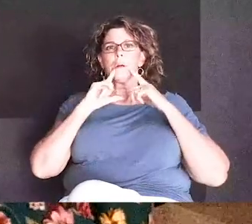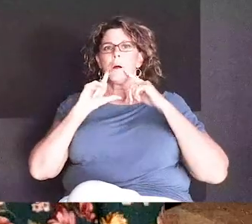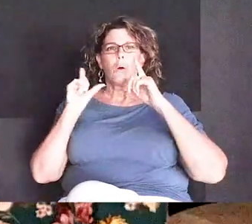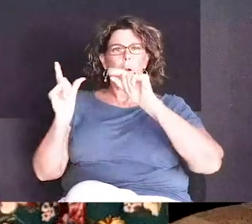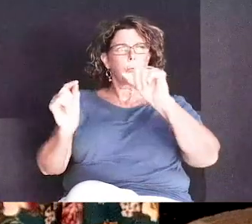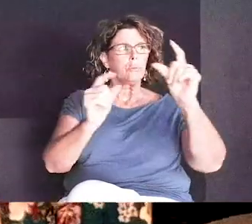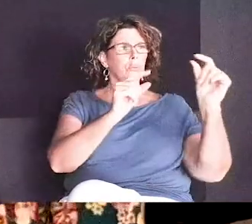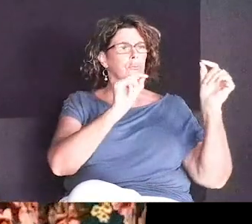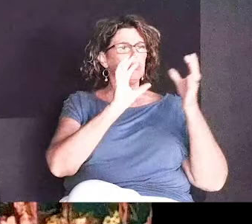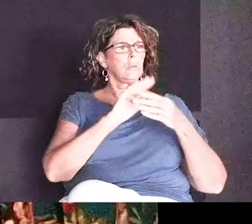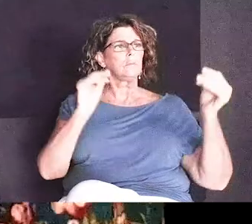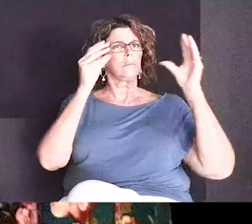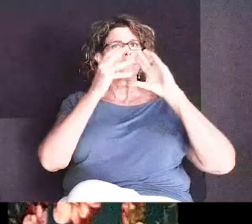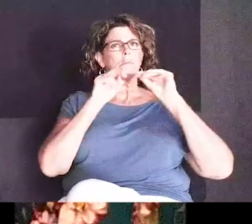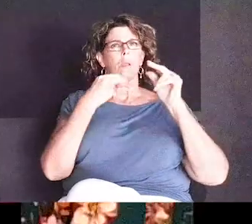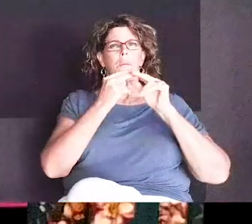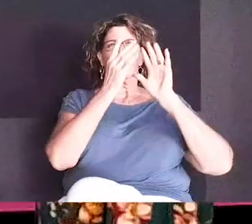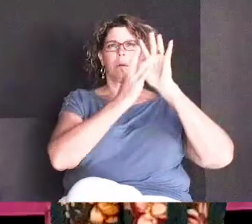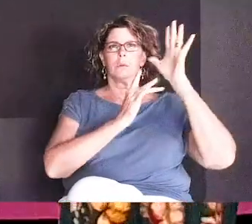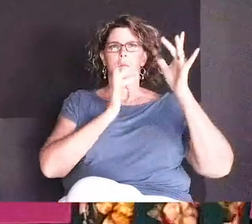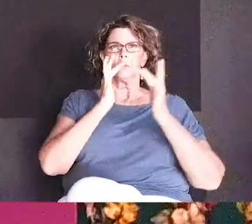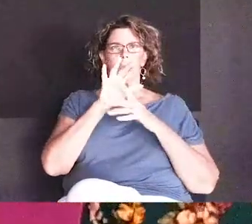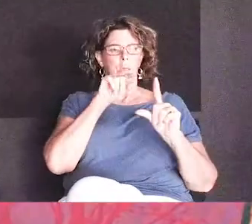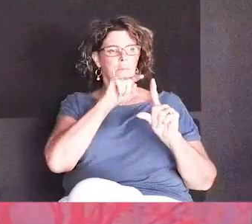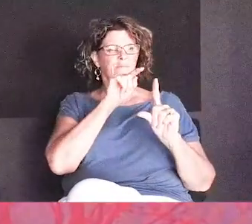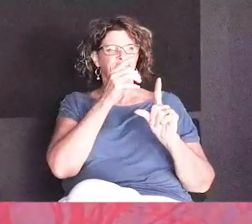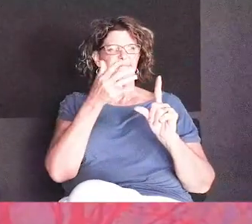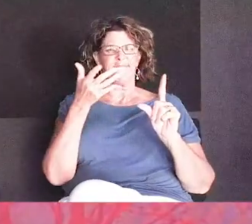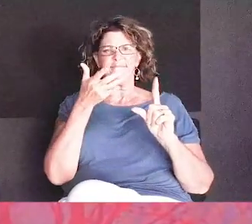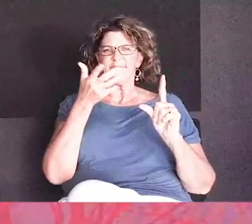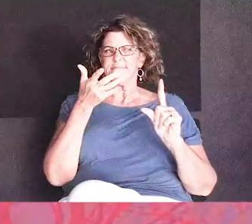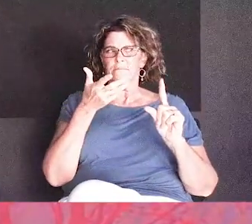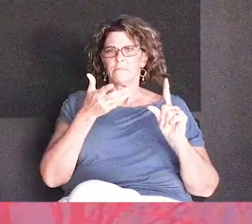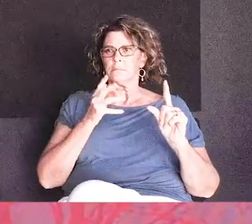eyes of the Son of Man,